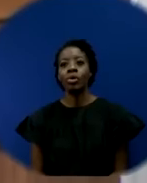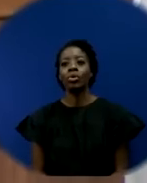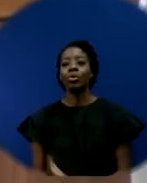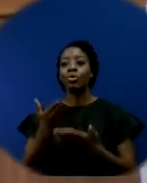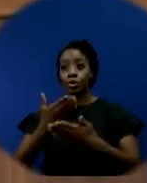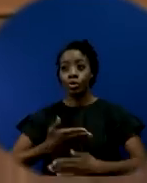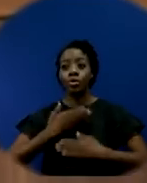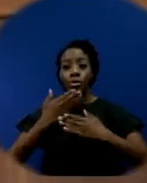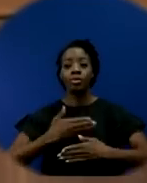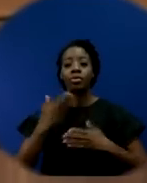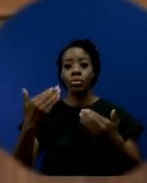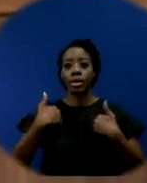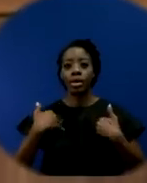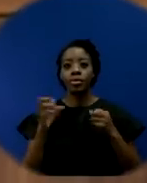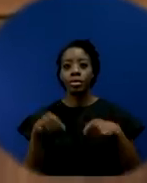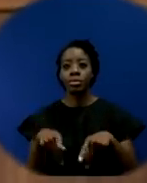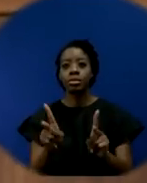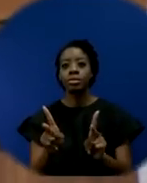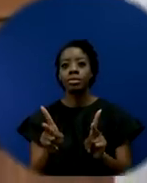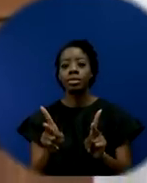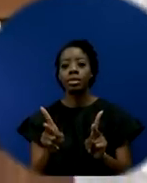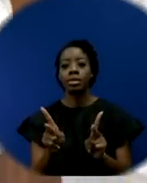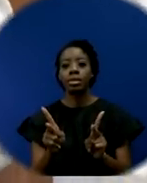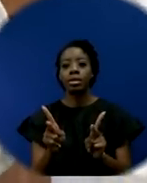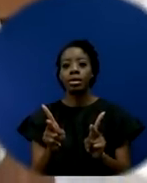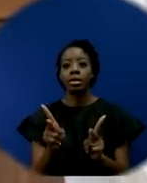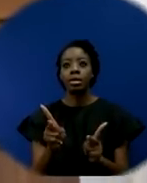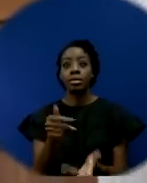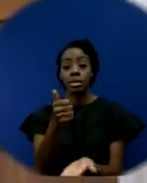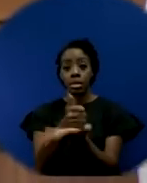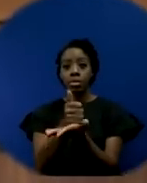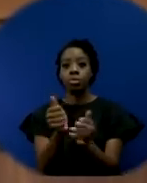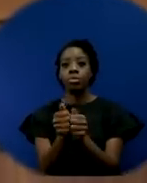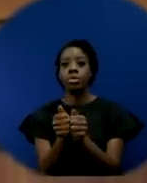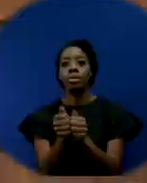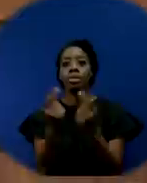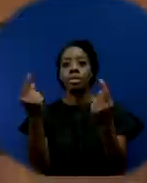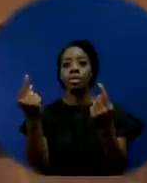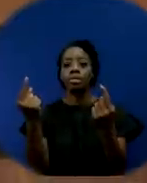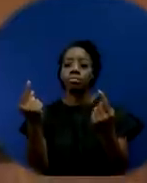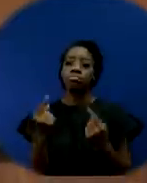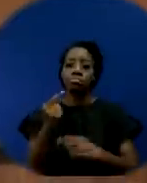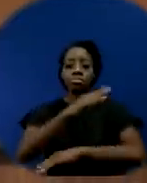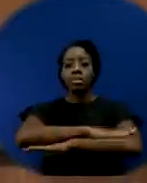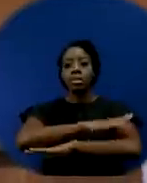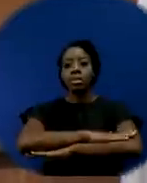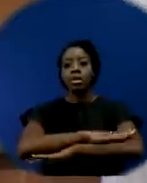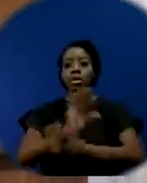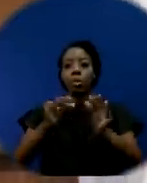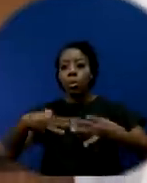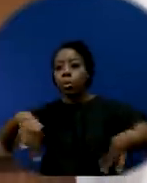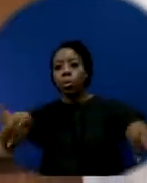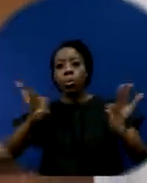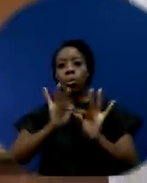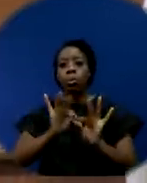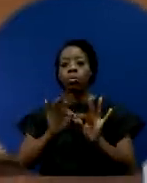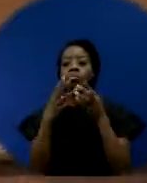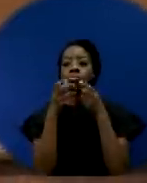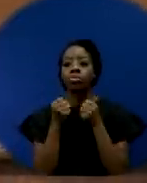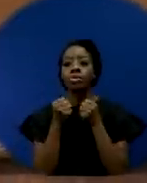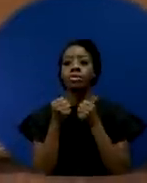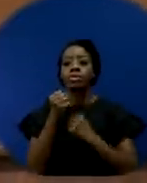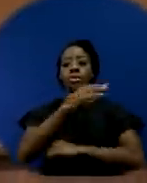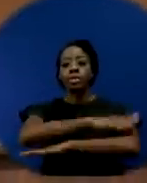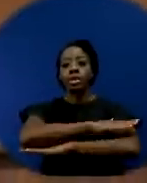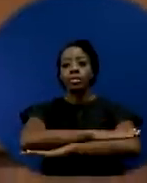that we have this opportunity to come to this table, the most significant and sacred table in